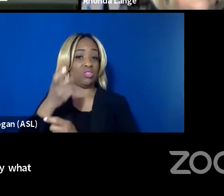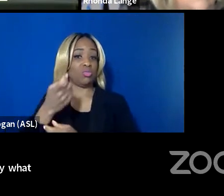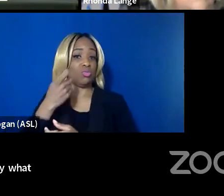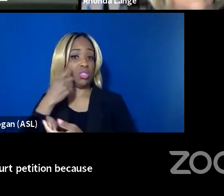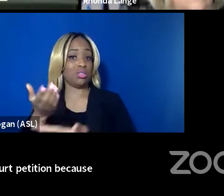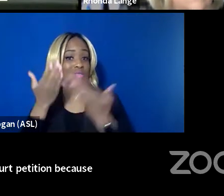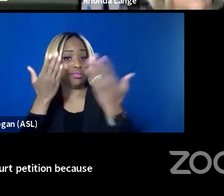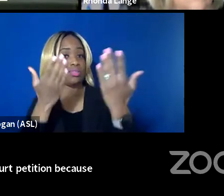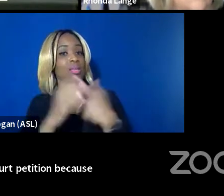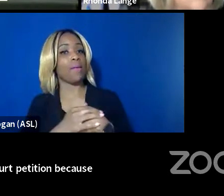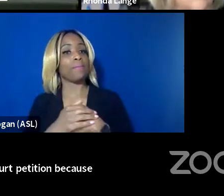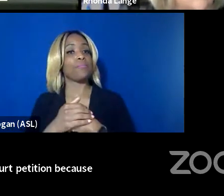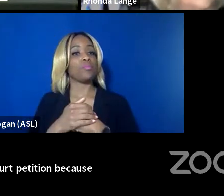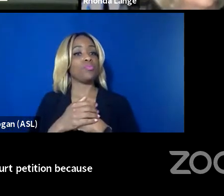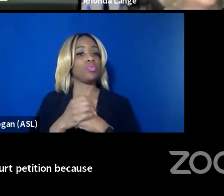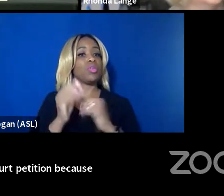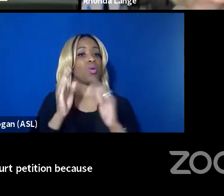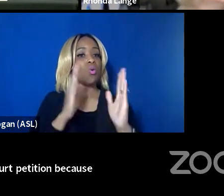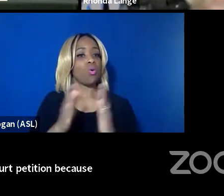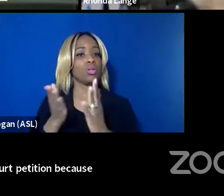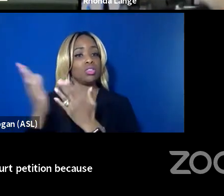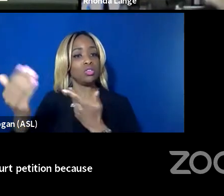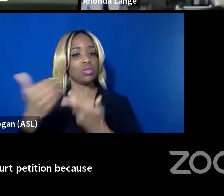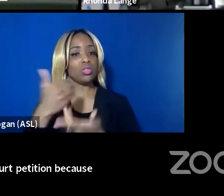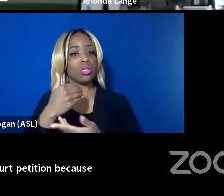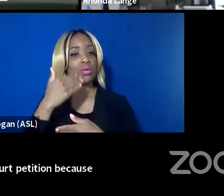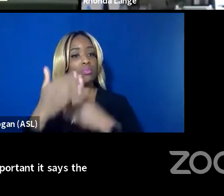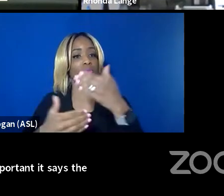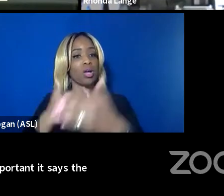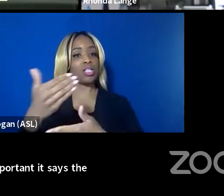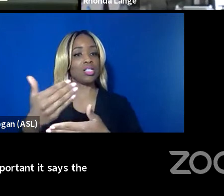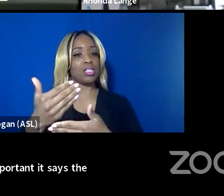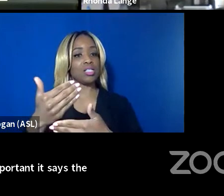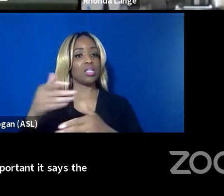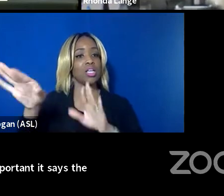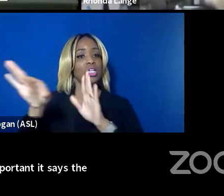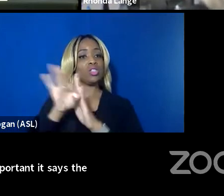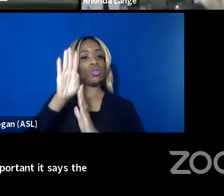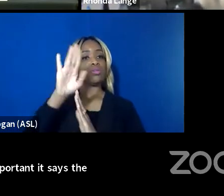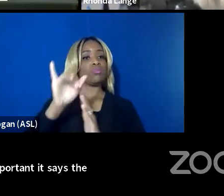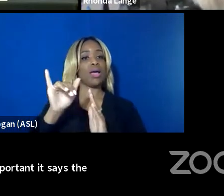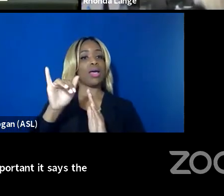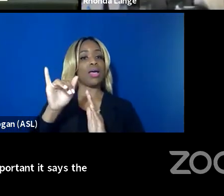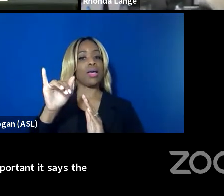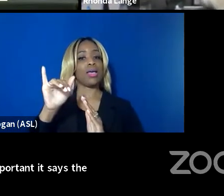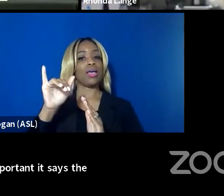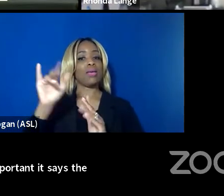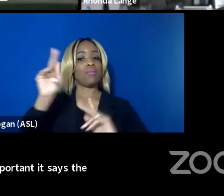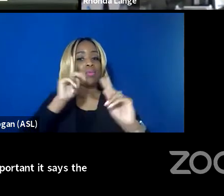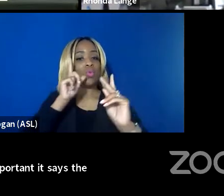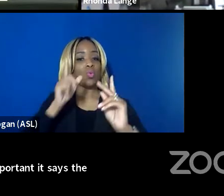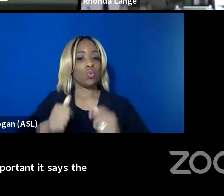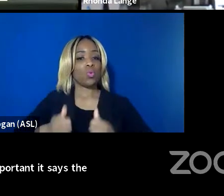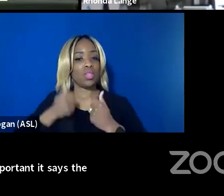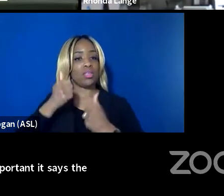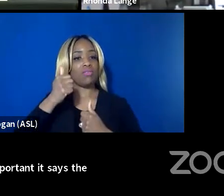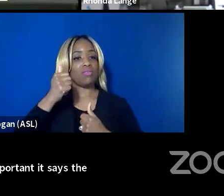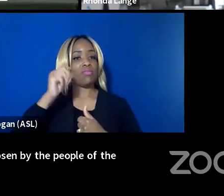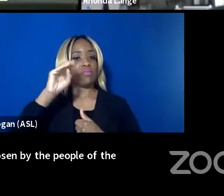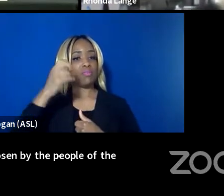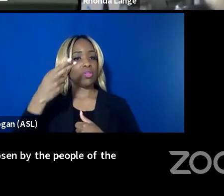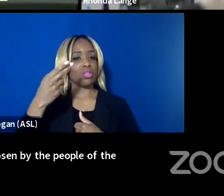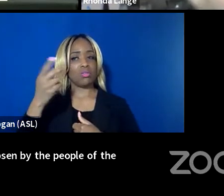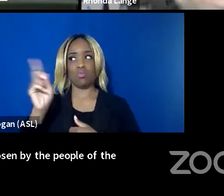And it says, the orderly and transparent process chosen by the people of the state of Michigan. What is the process they choose